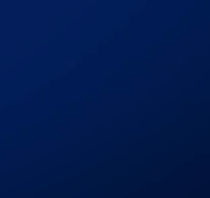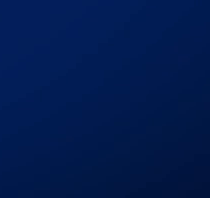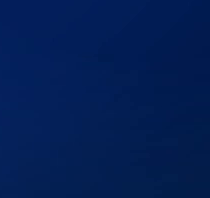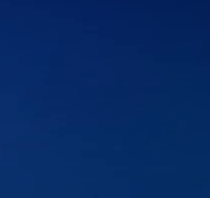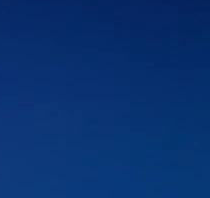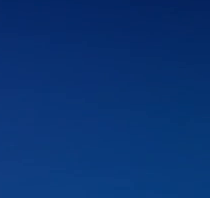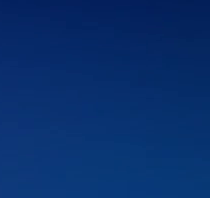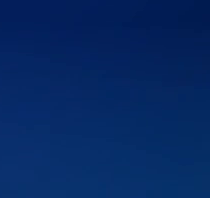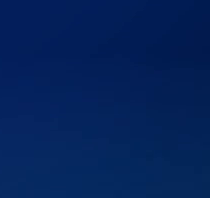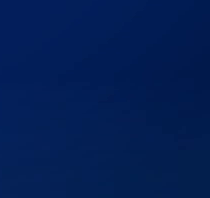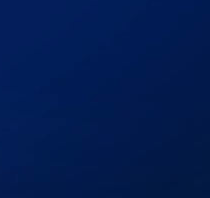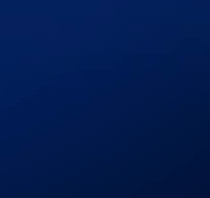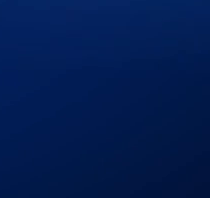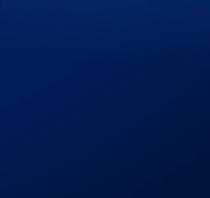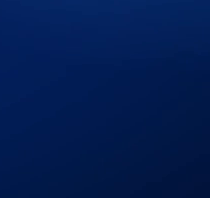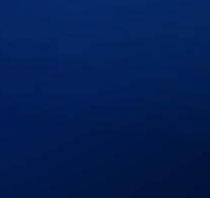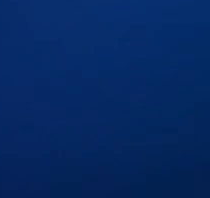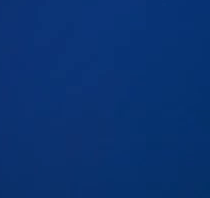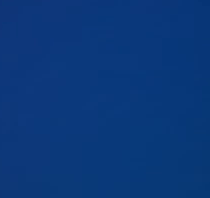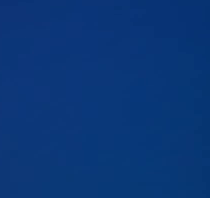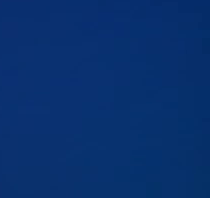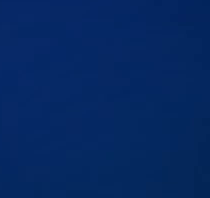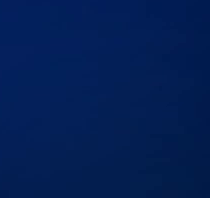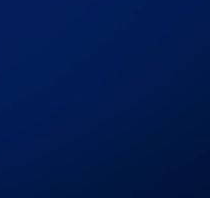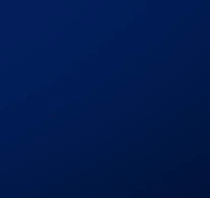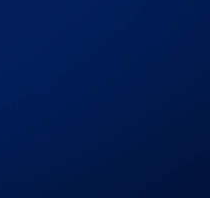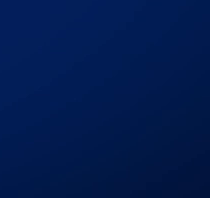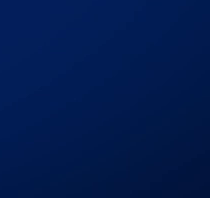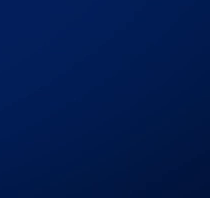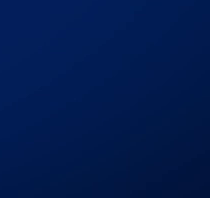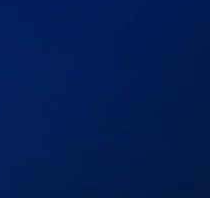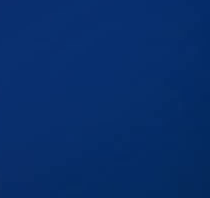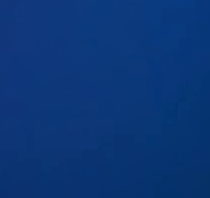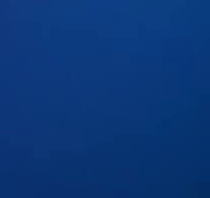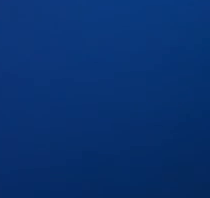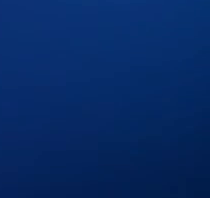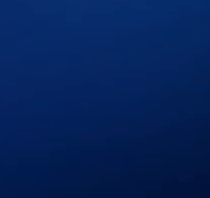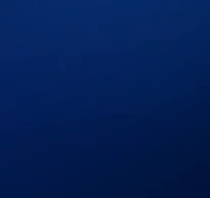See, Haman had a bloated image of himself.